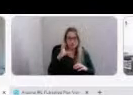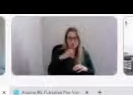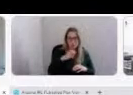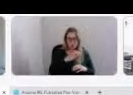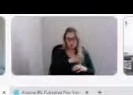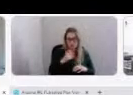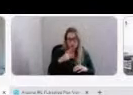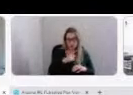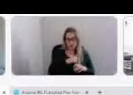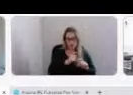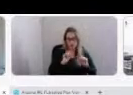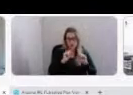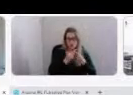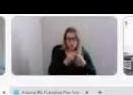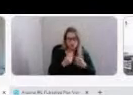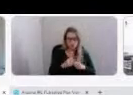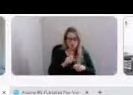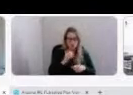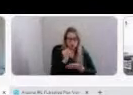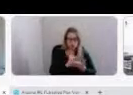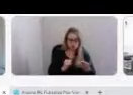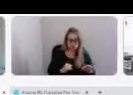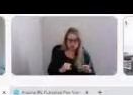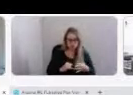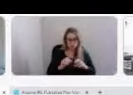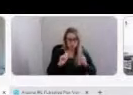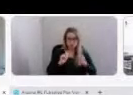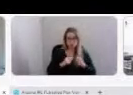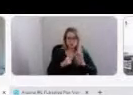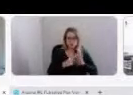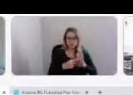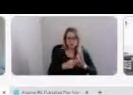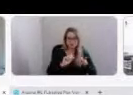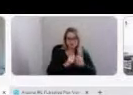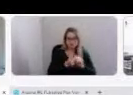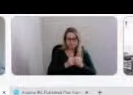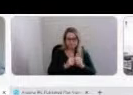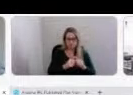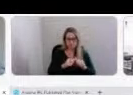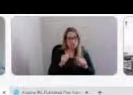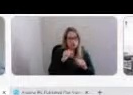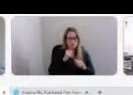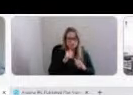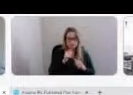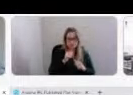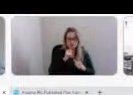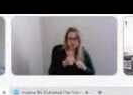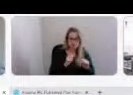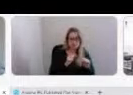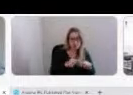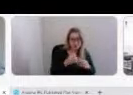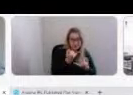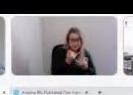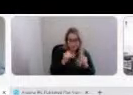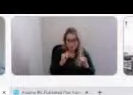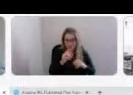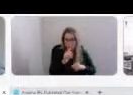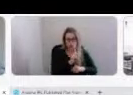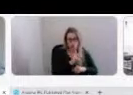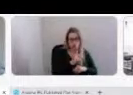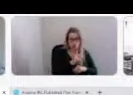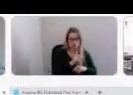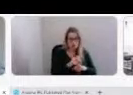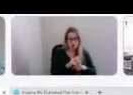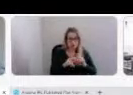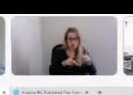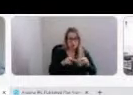legislative districts are drawn here to be competitive it will be nearly impossible to find independent or democratic candidates to